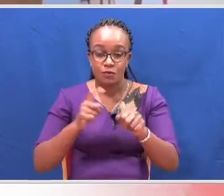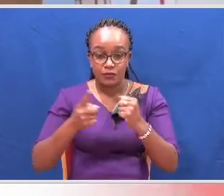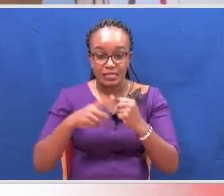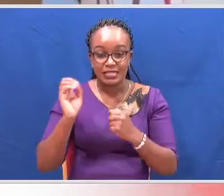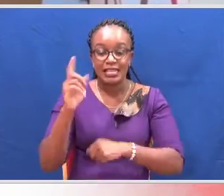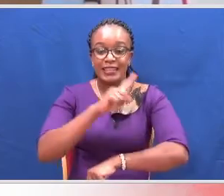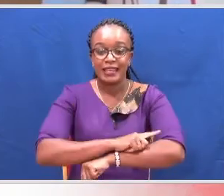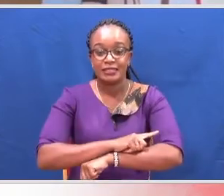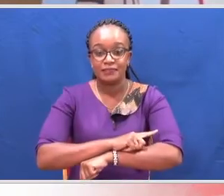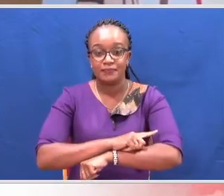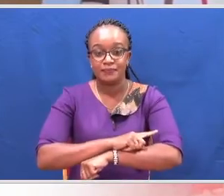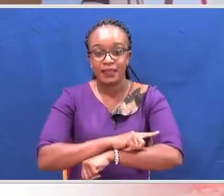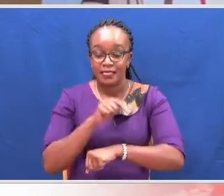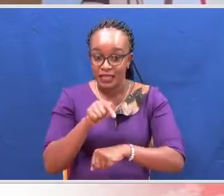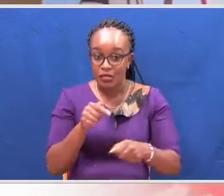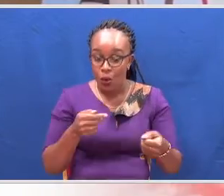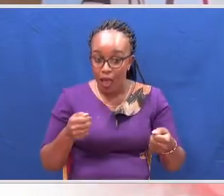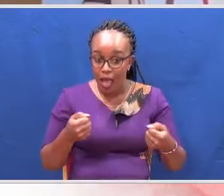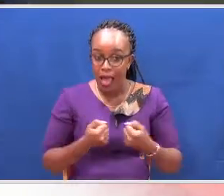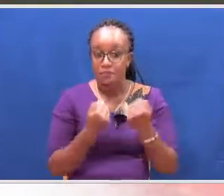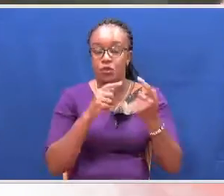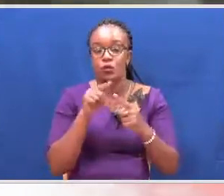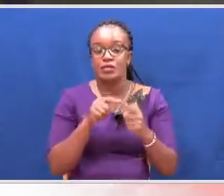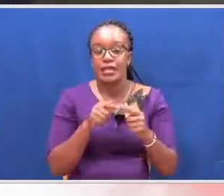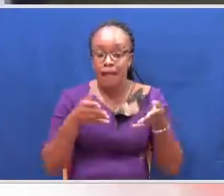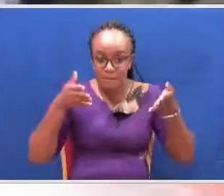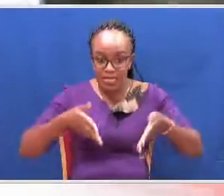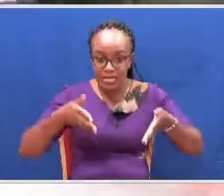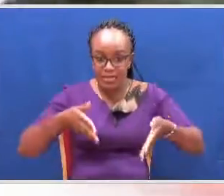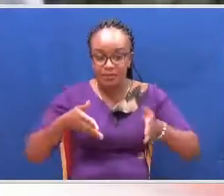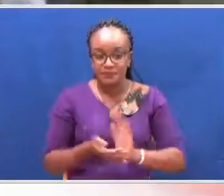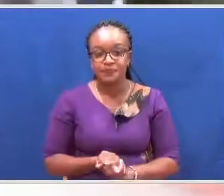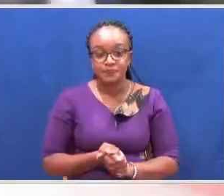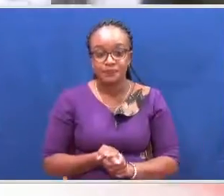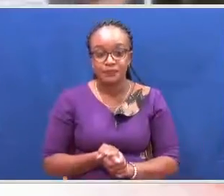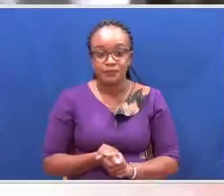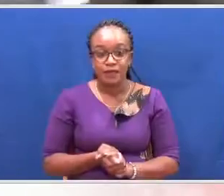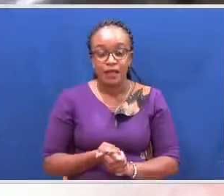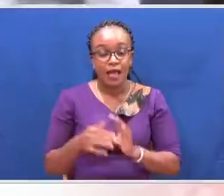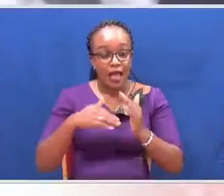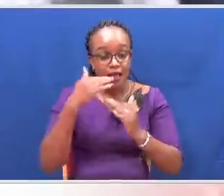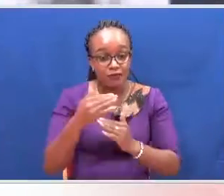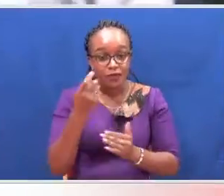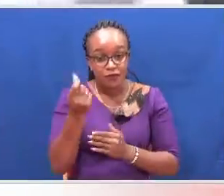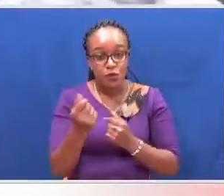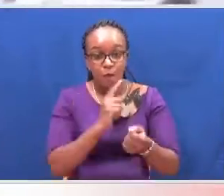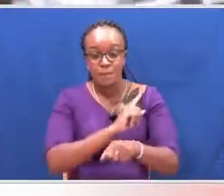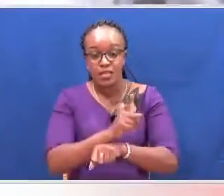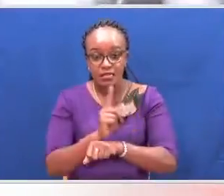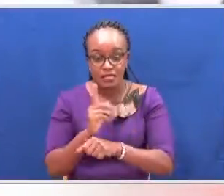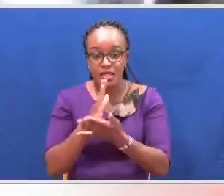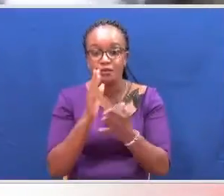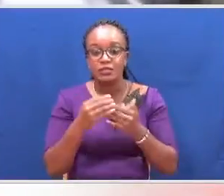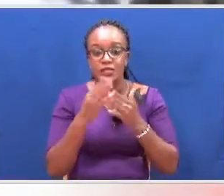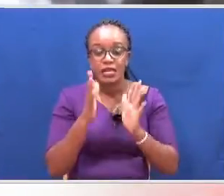and this to take effect immediately. A few days later, and the political class was at it again. President Kenyatta